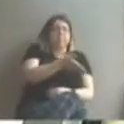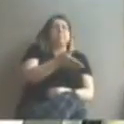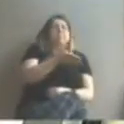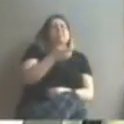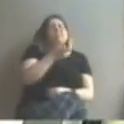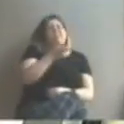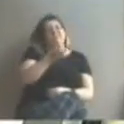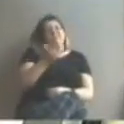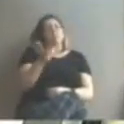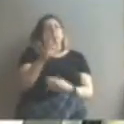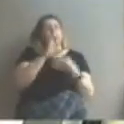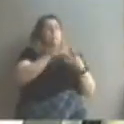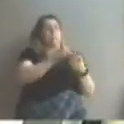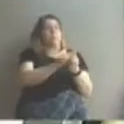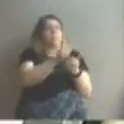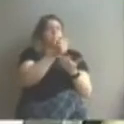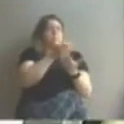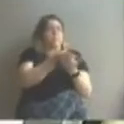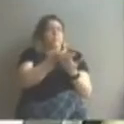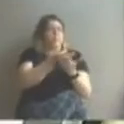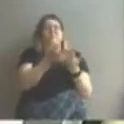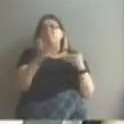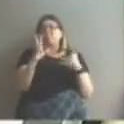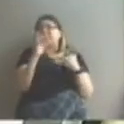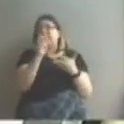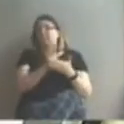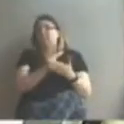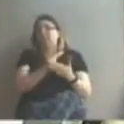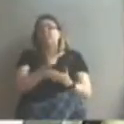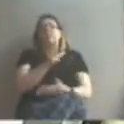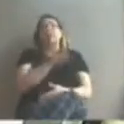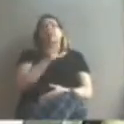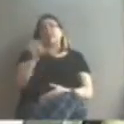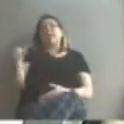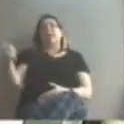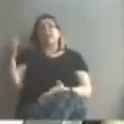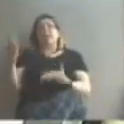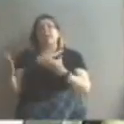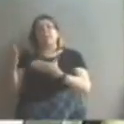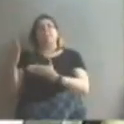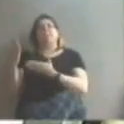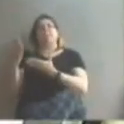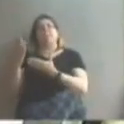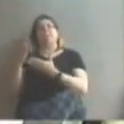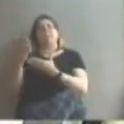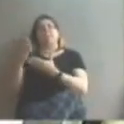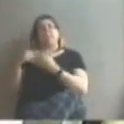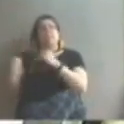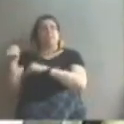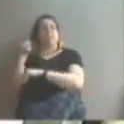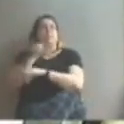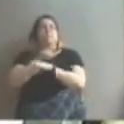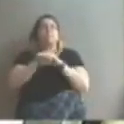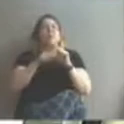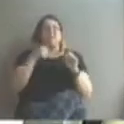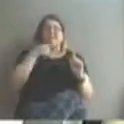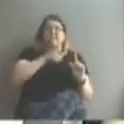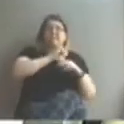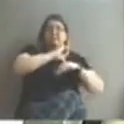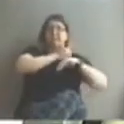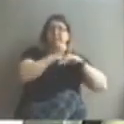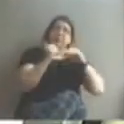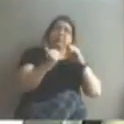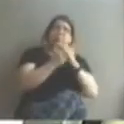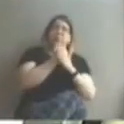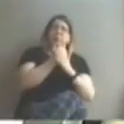requests that is tied to budget, which was approved. Other requests might have movement, but this was establishing new an office